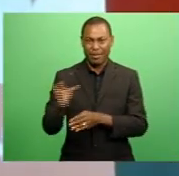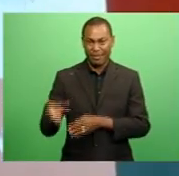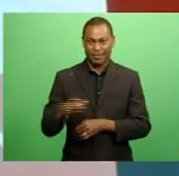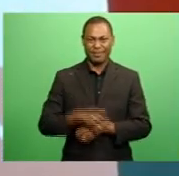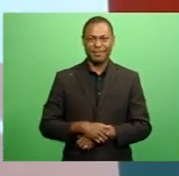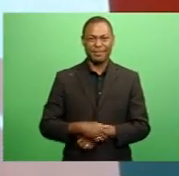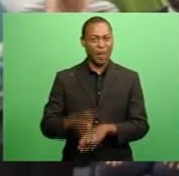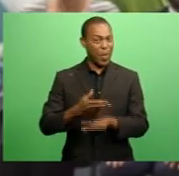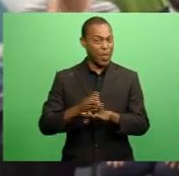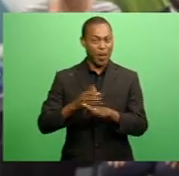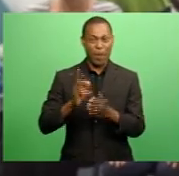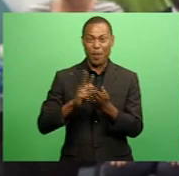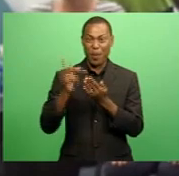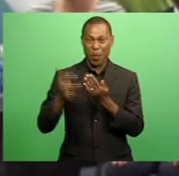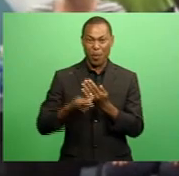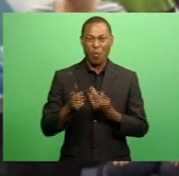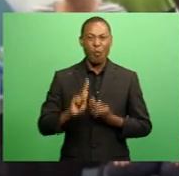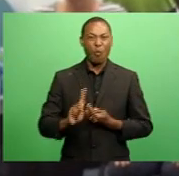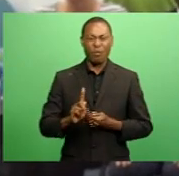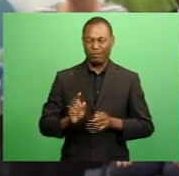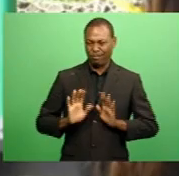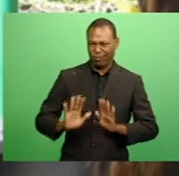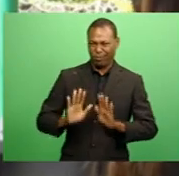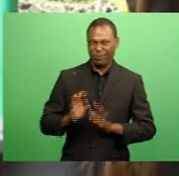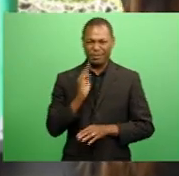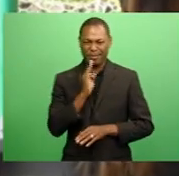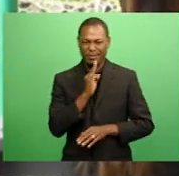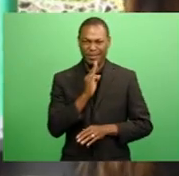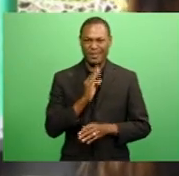A new program to counter pandemic misinformation.